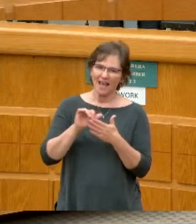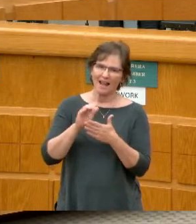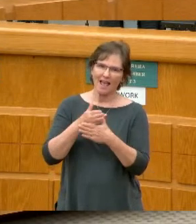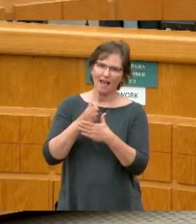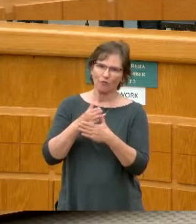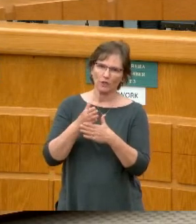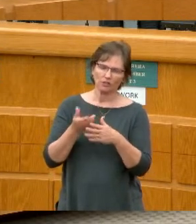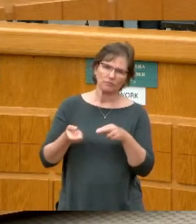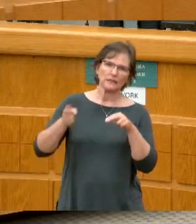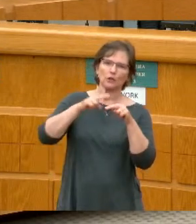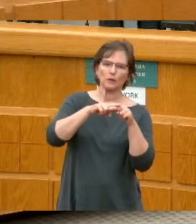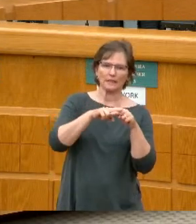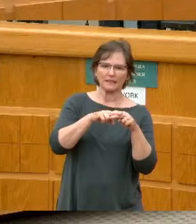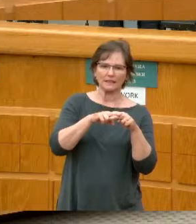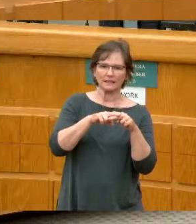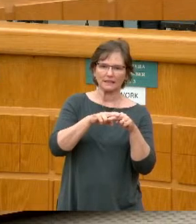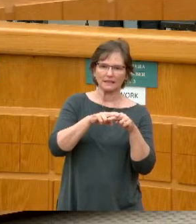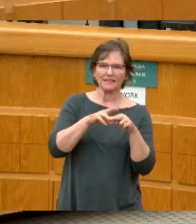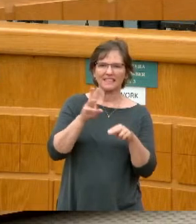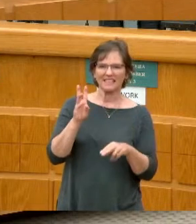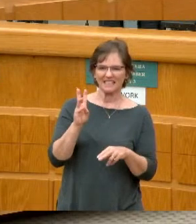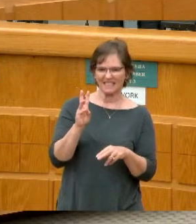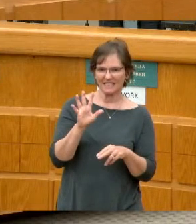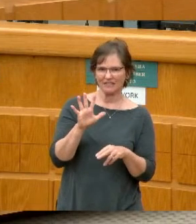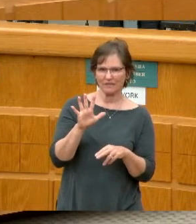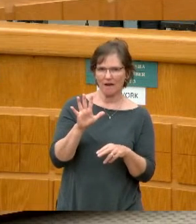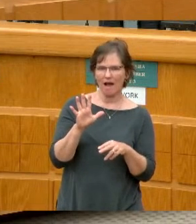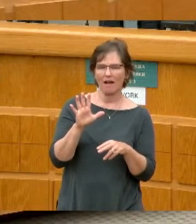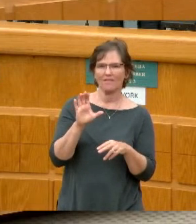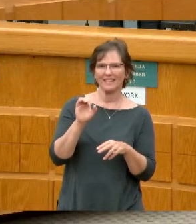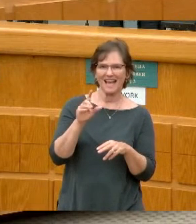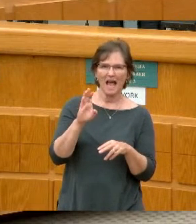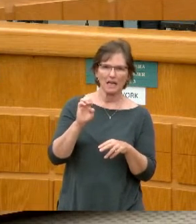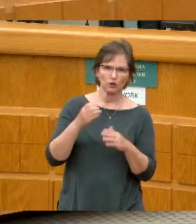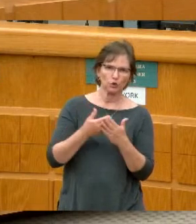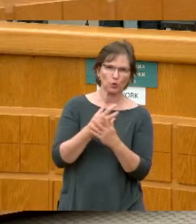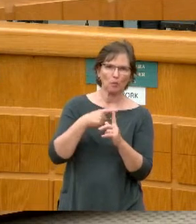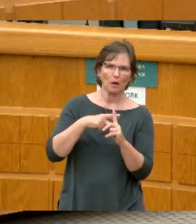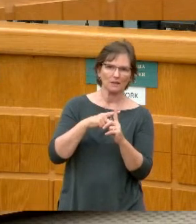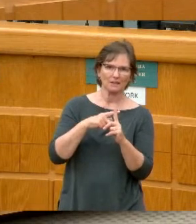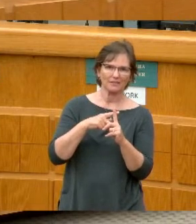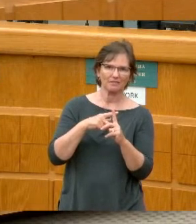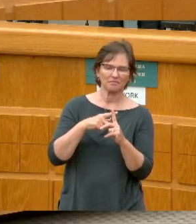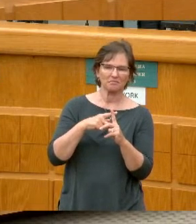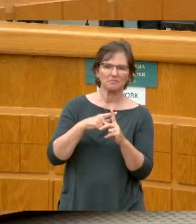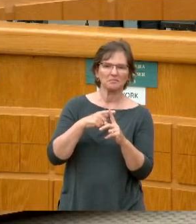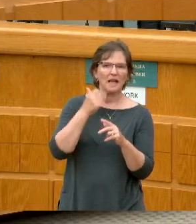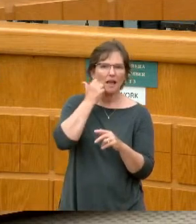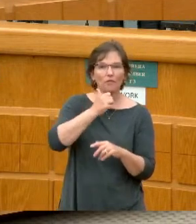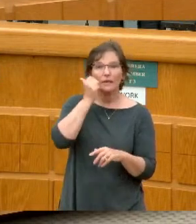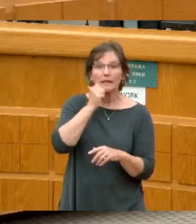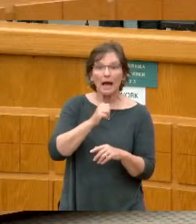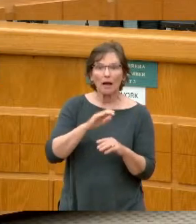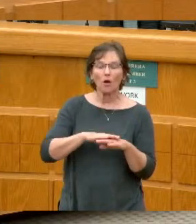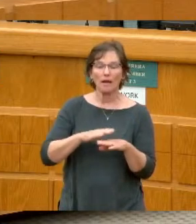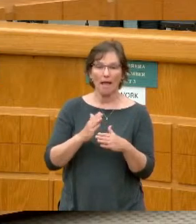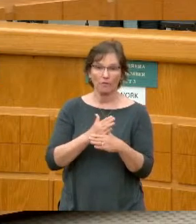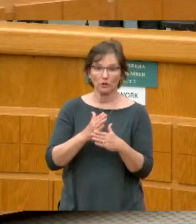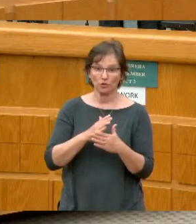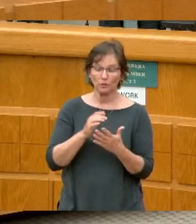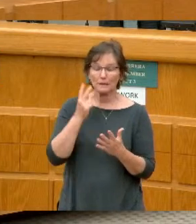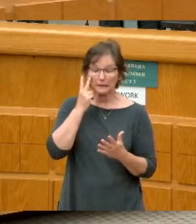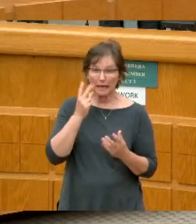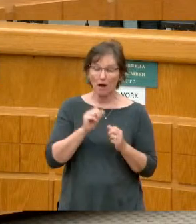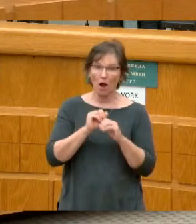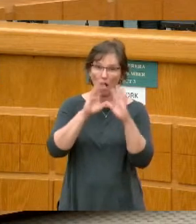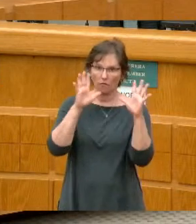to the present. And what you see is you see a red line that goes through there, and that's the 7-day daily average.